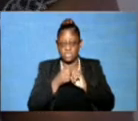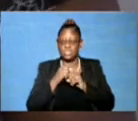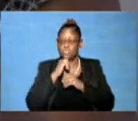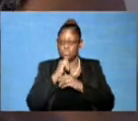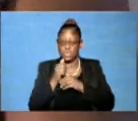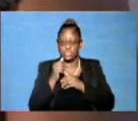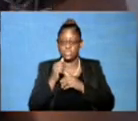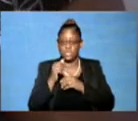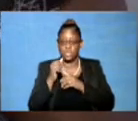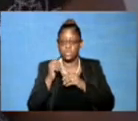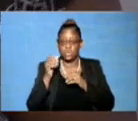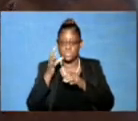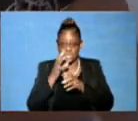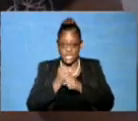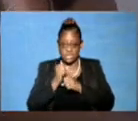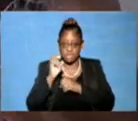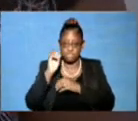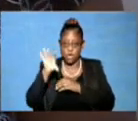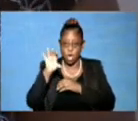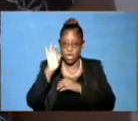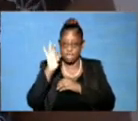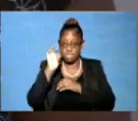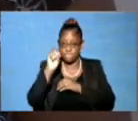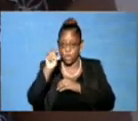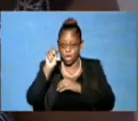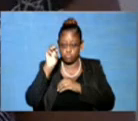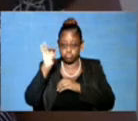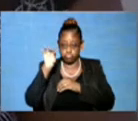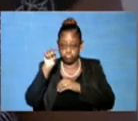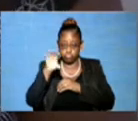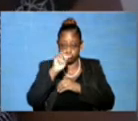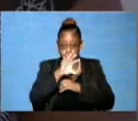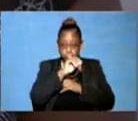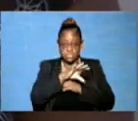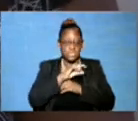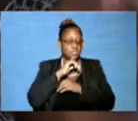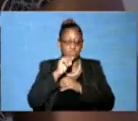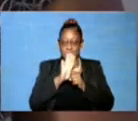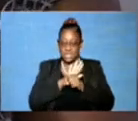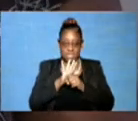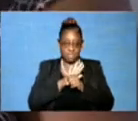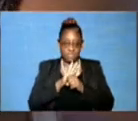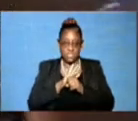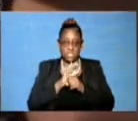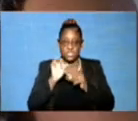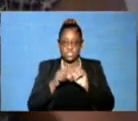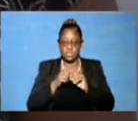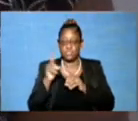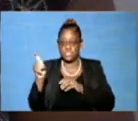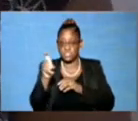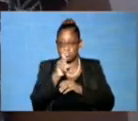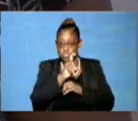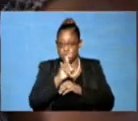to get rid of everything. So we also have to do our part in terms of using insecticides to spray